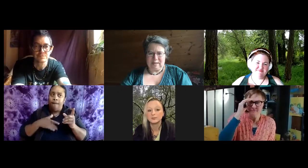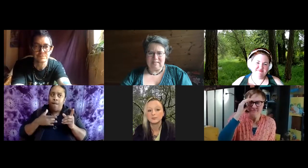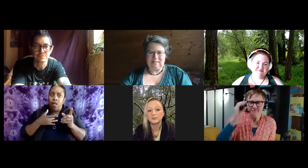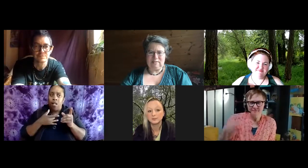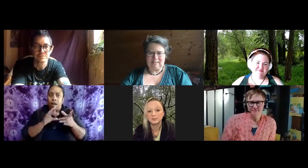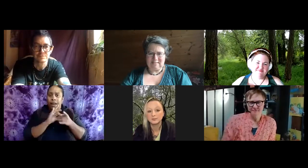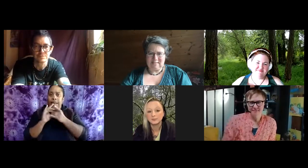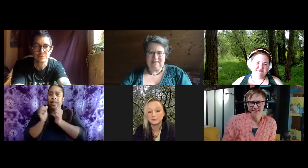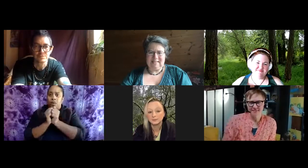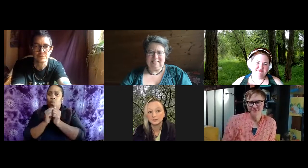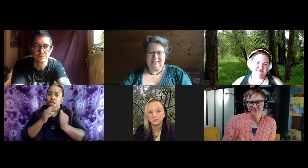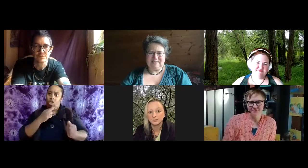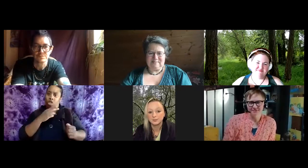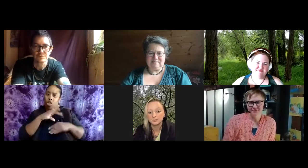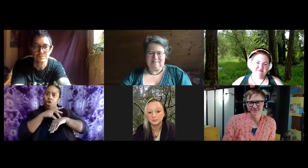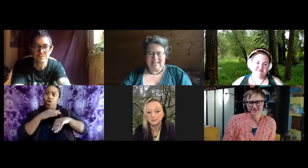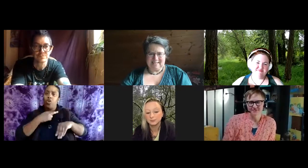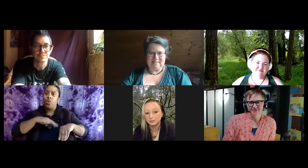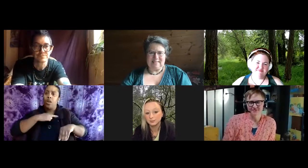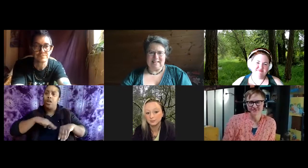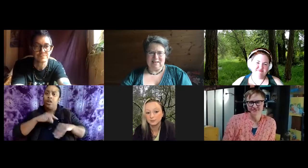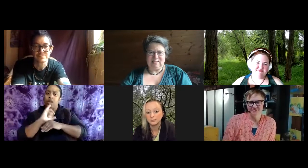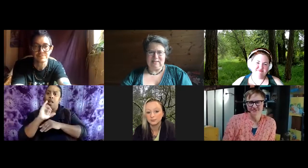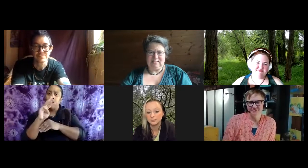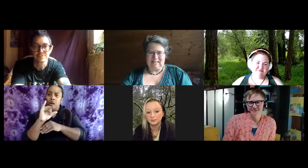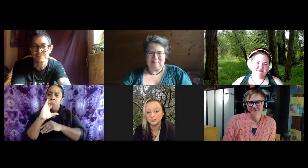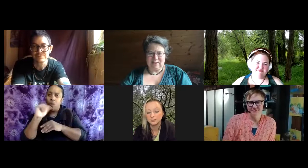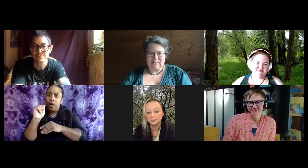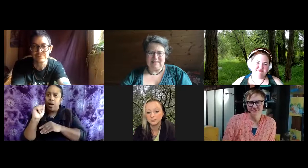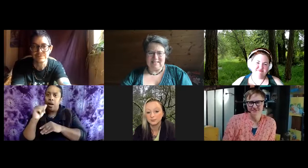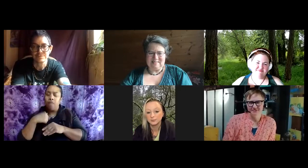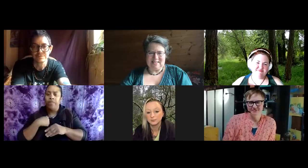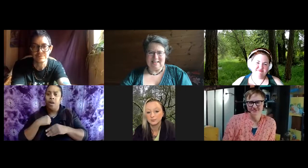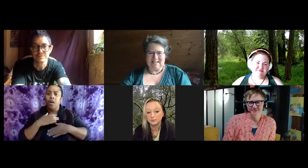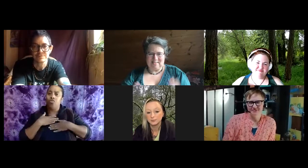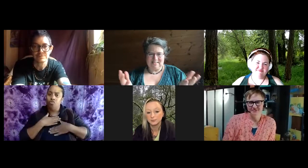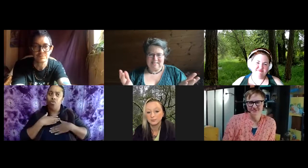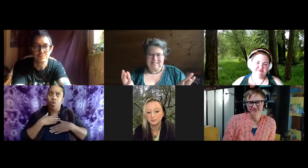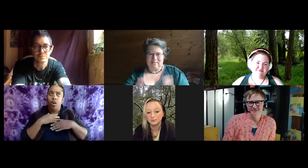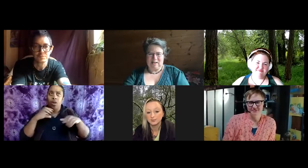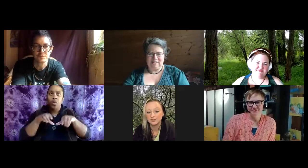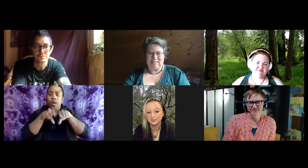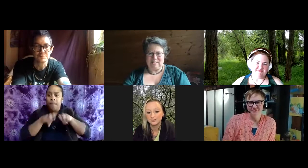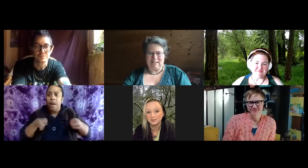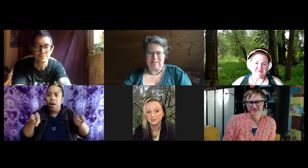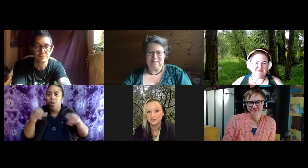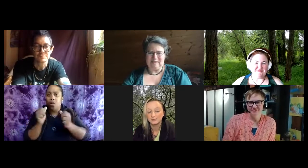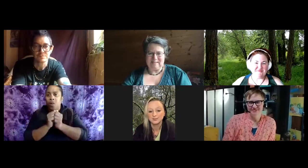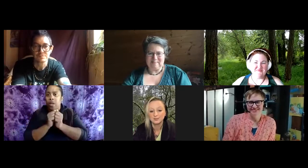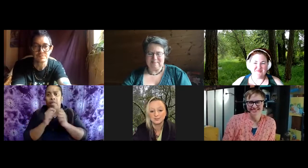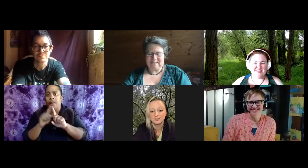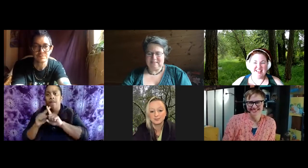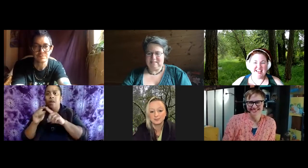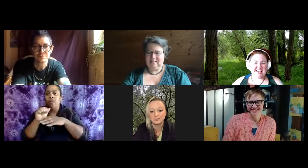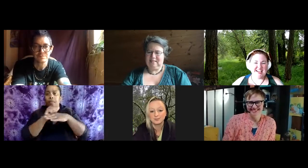just earth-based traditions. Yeah, so I love doing a panel with this theme and having this collection of practitioners here